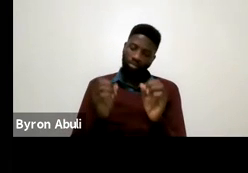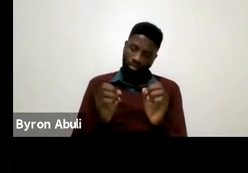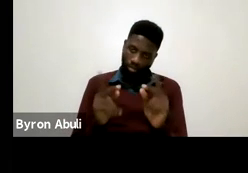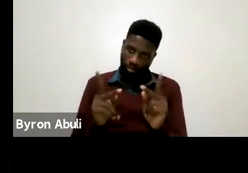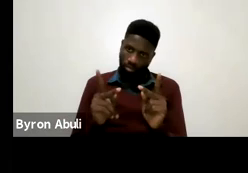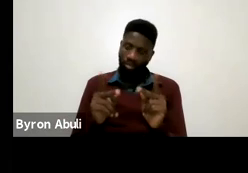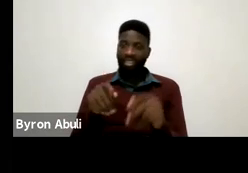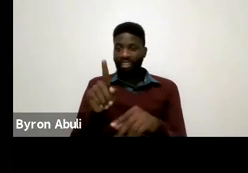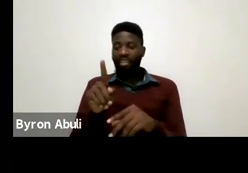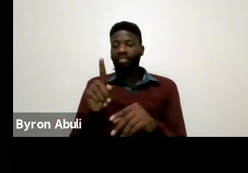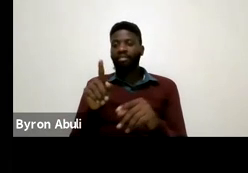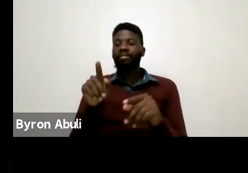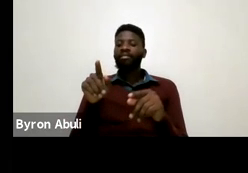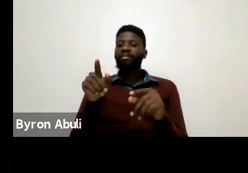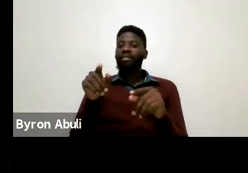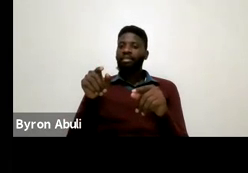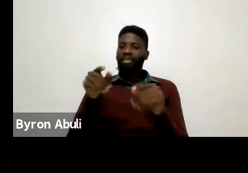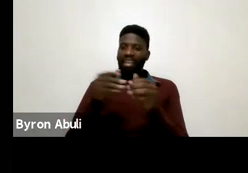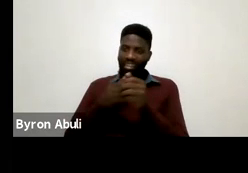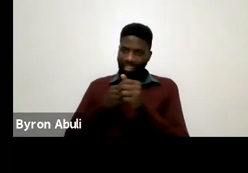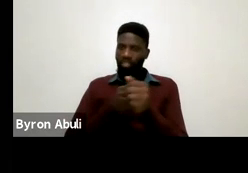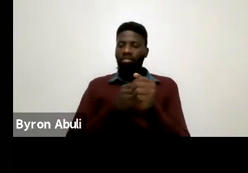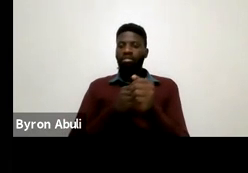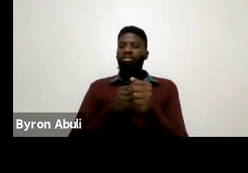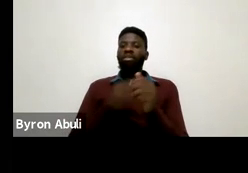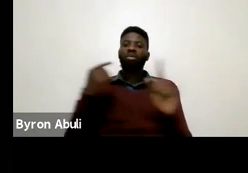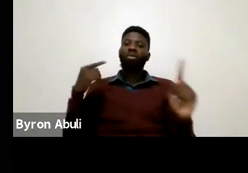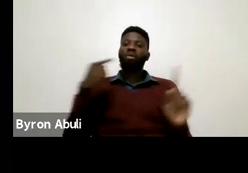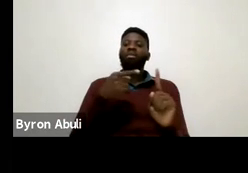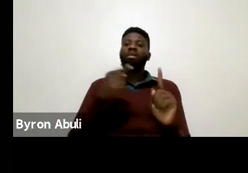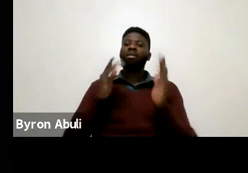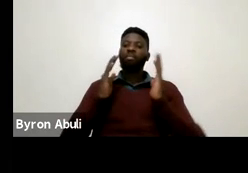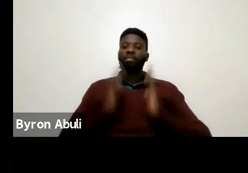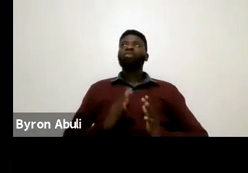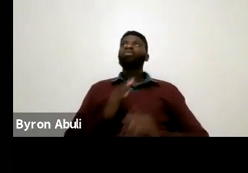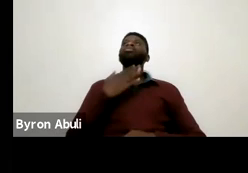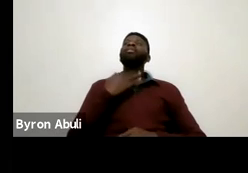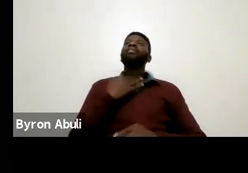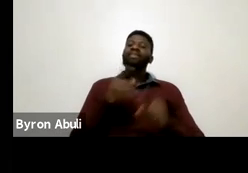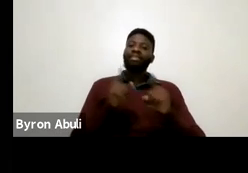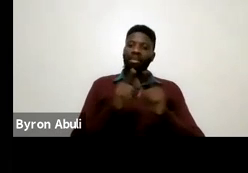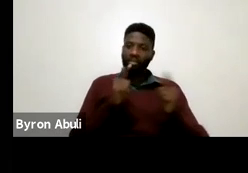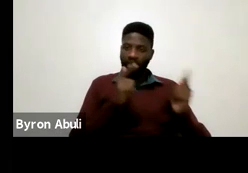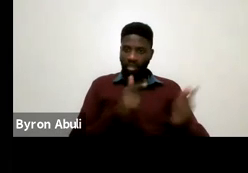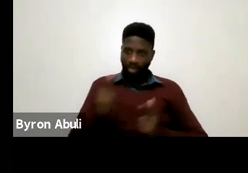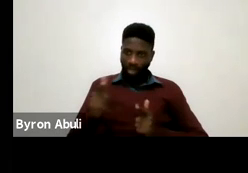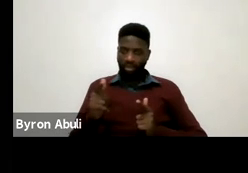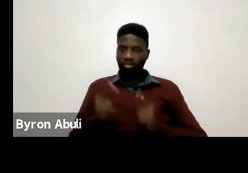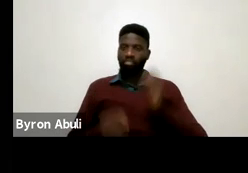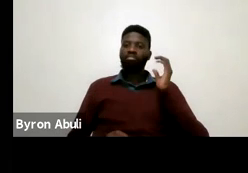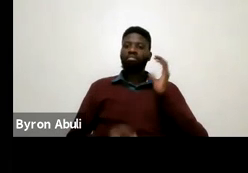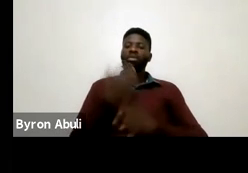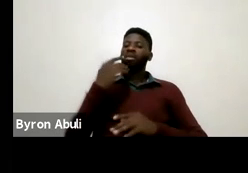must be the driving factor toward the goal that you want to do. Like the person who wants to start the library. You can't just start the